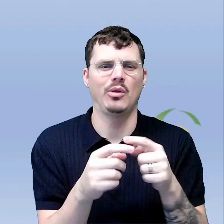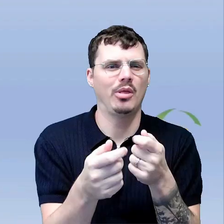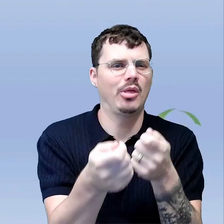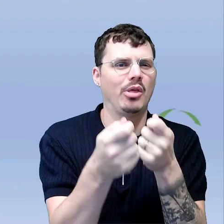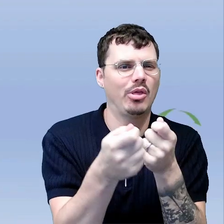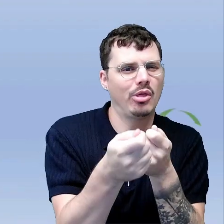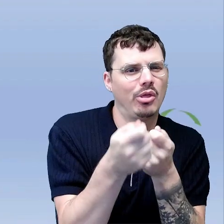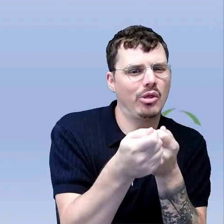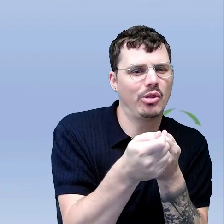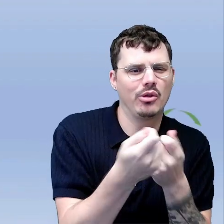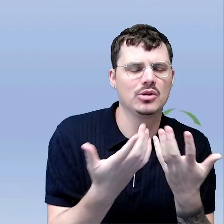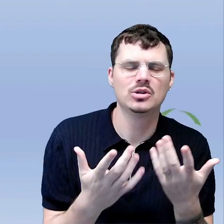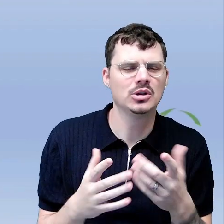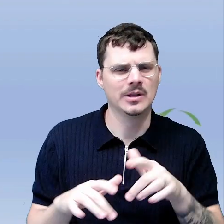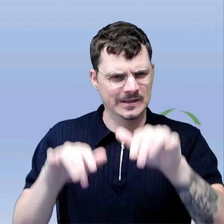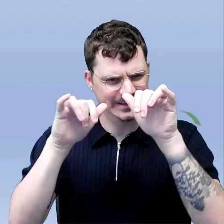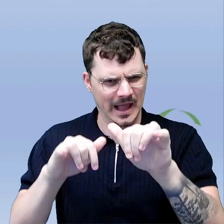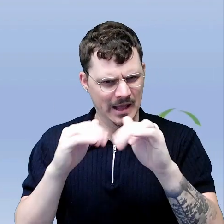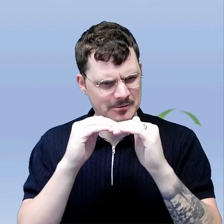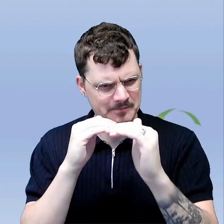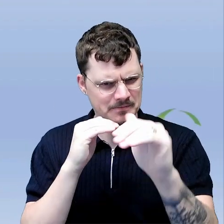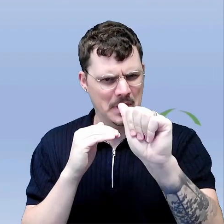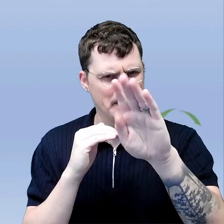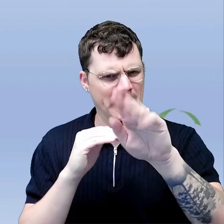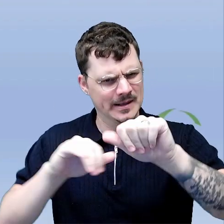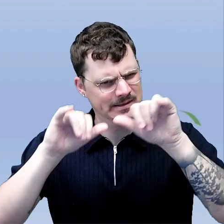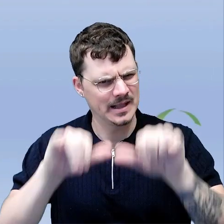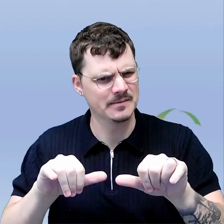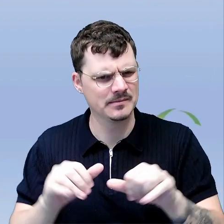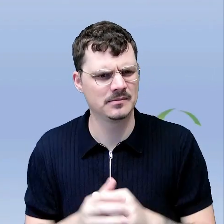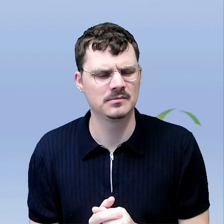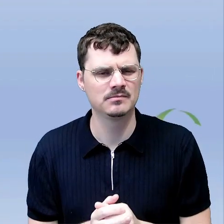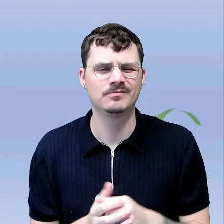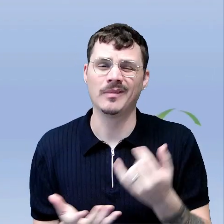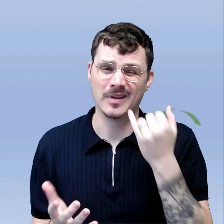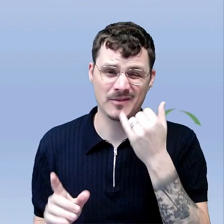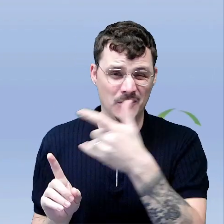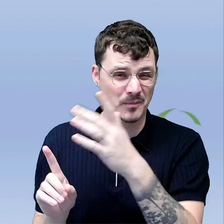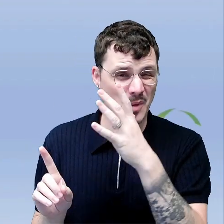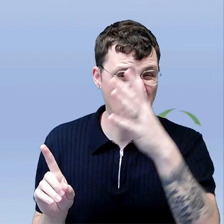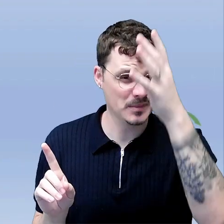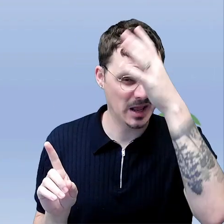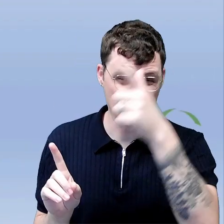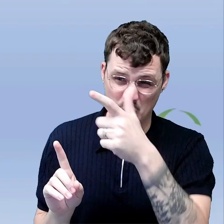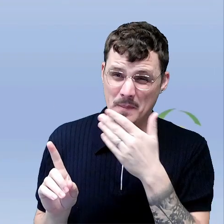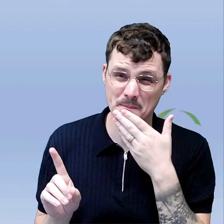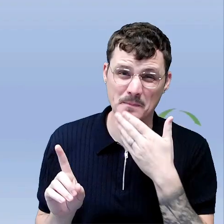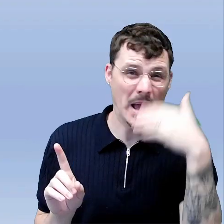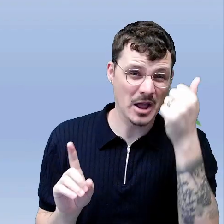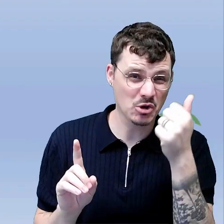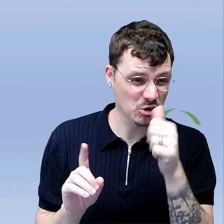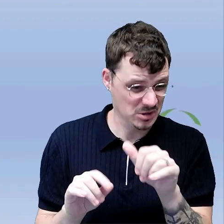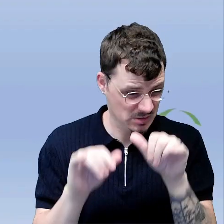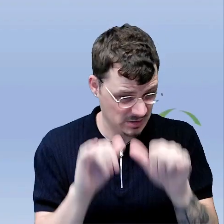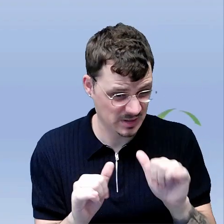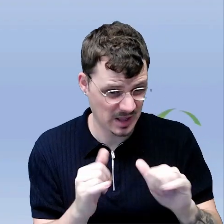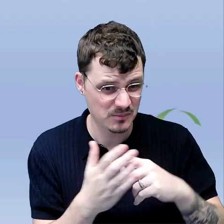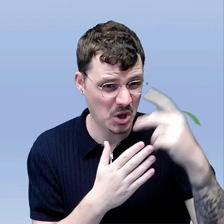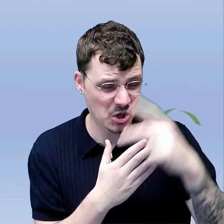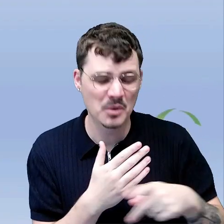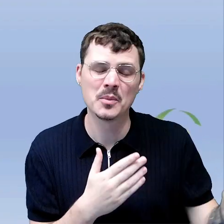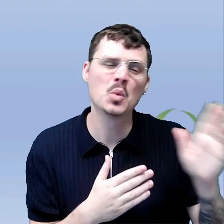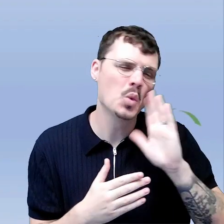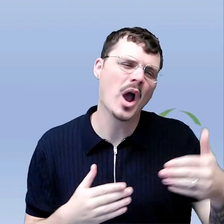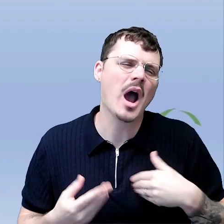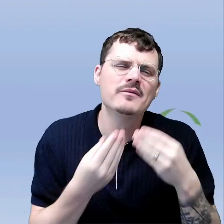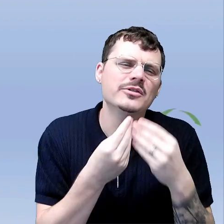you around. Just stay with the program. If you guys were better at implementing this behavior program, this would all go